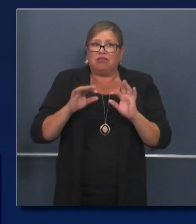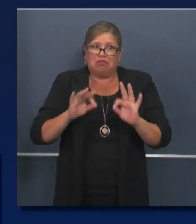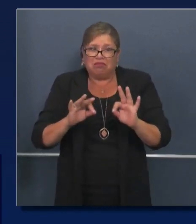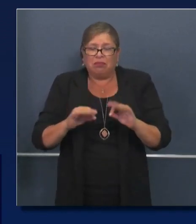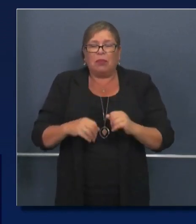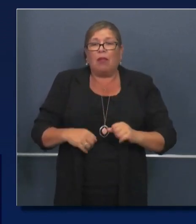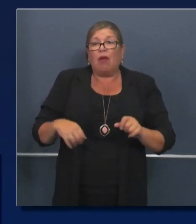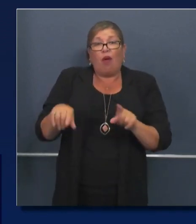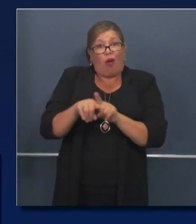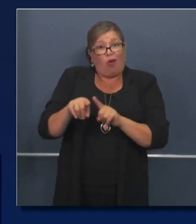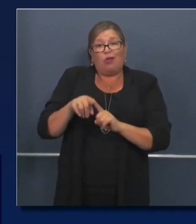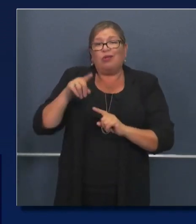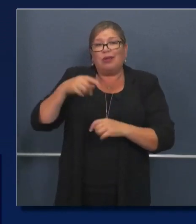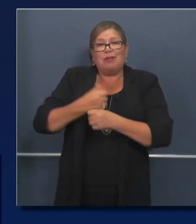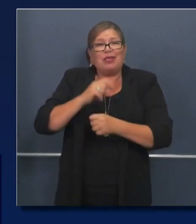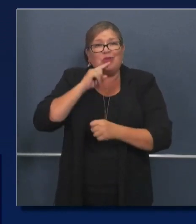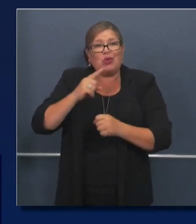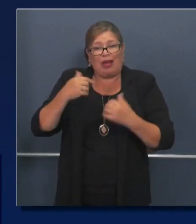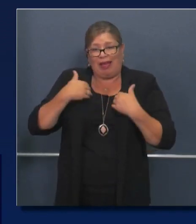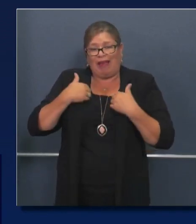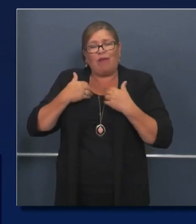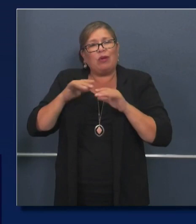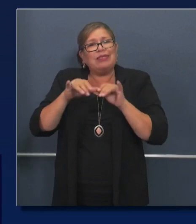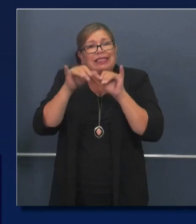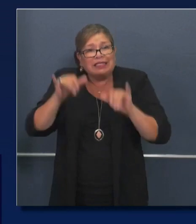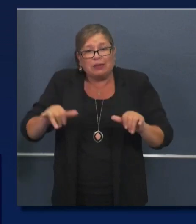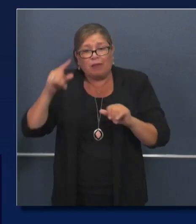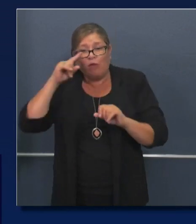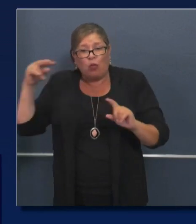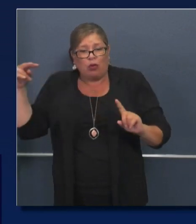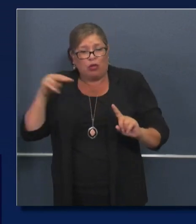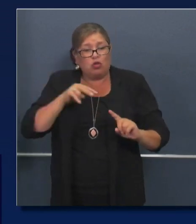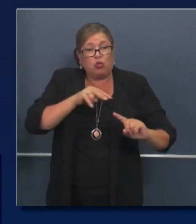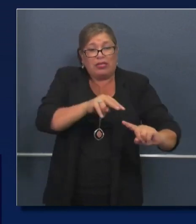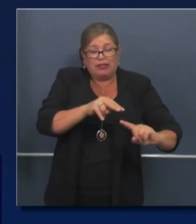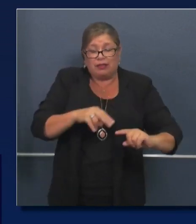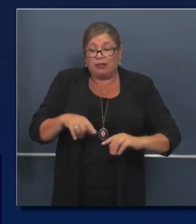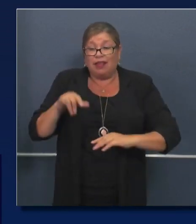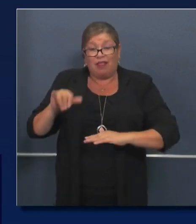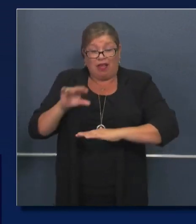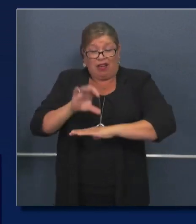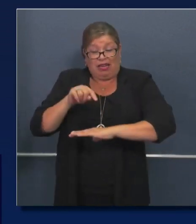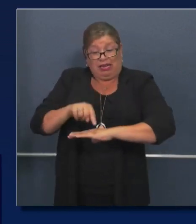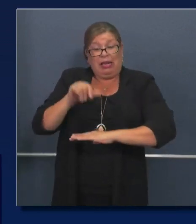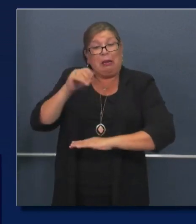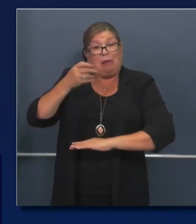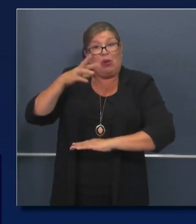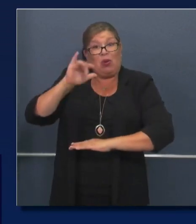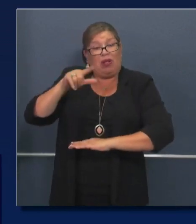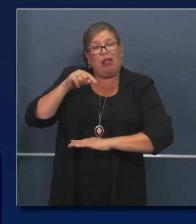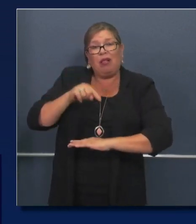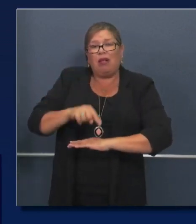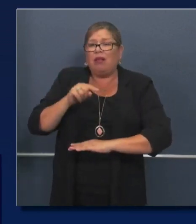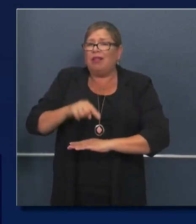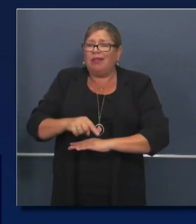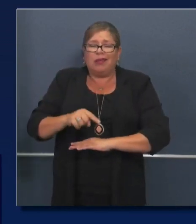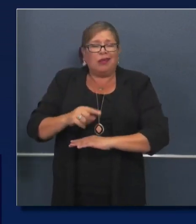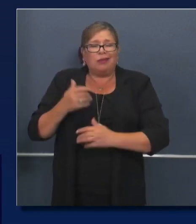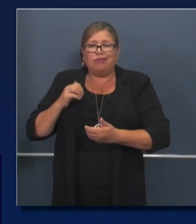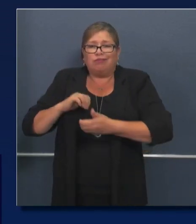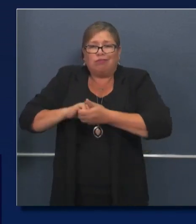can be put into place. One of the first counties in the state getting on our Accenture